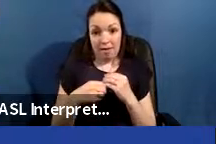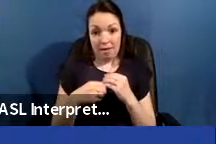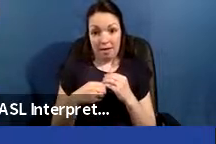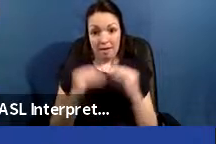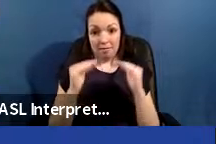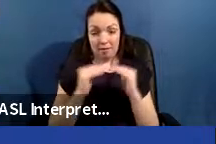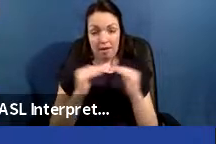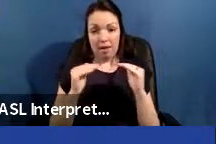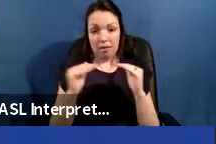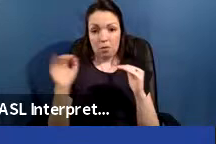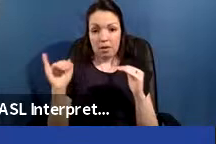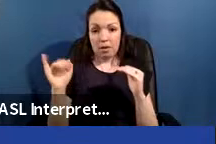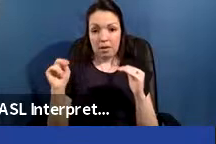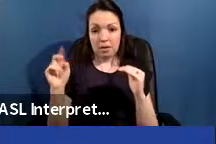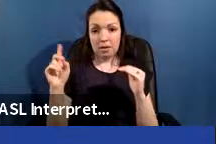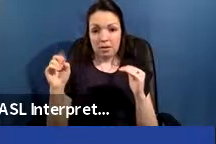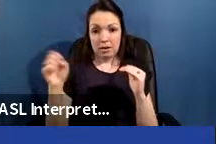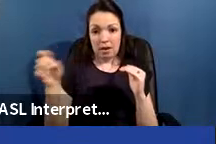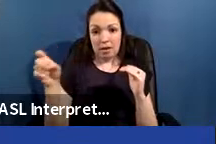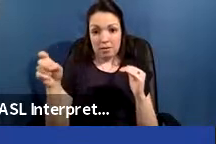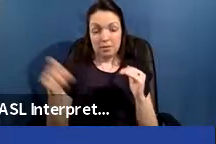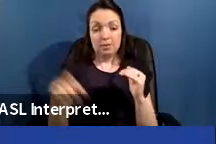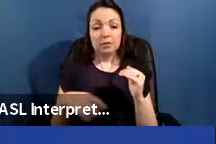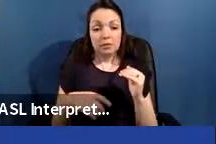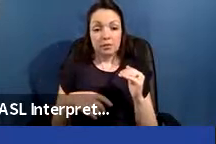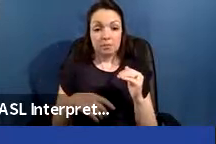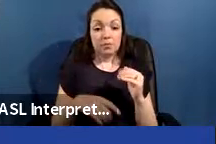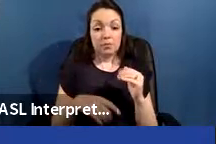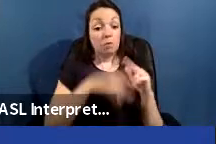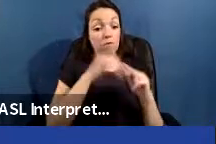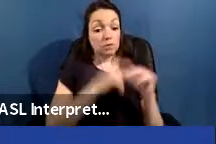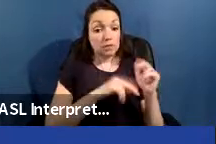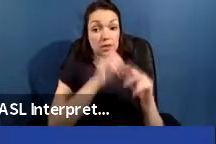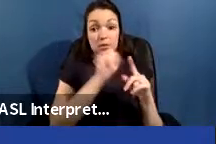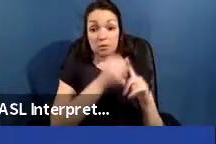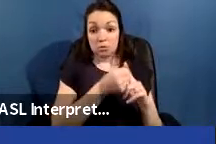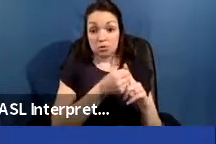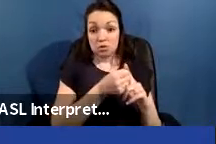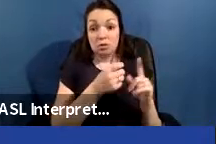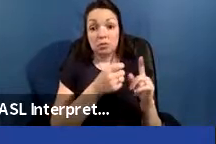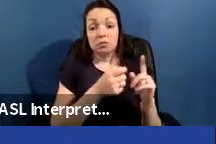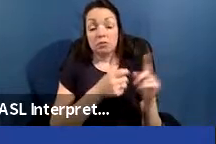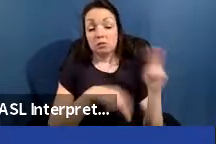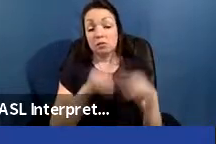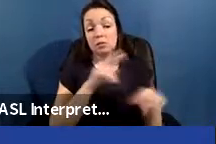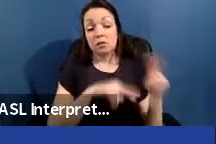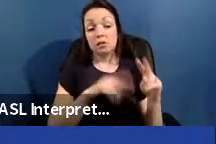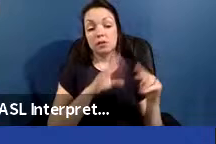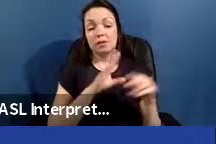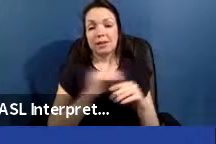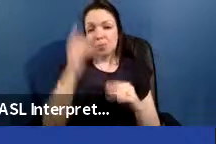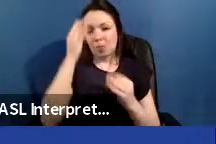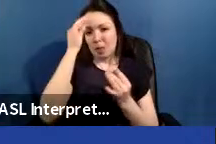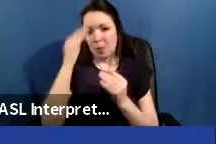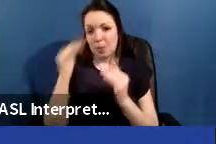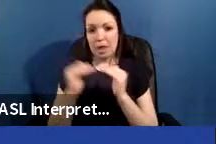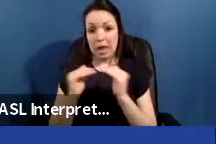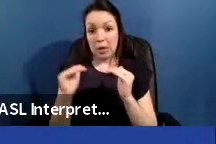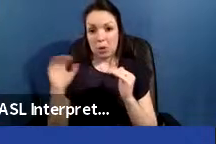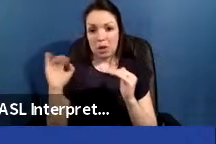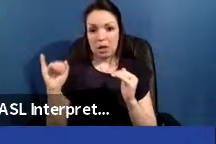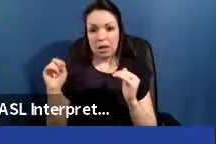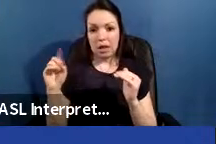equity index in there. So we look at the facility condition index, and then we take into account the equity index, and that is how